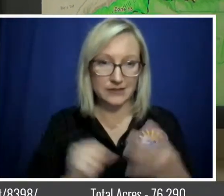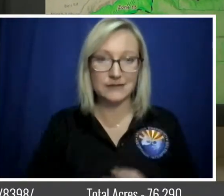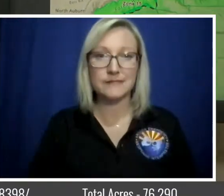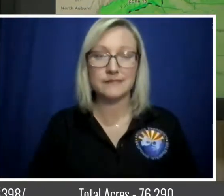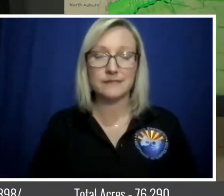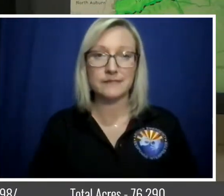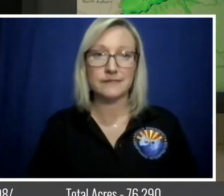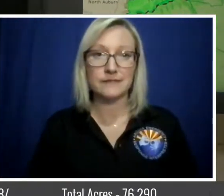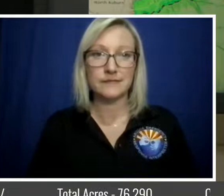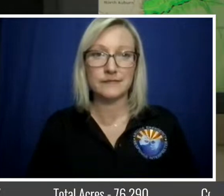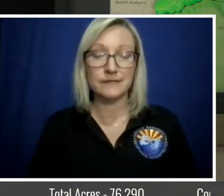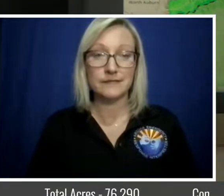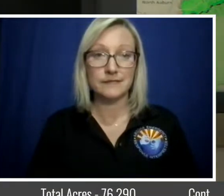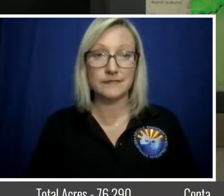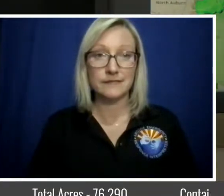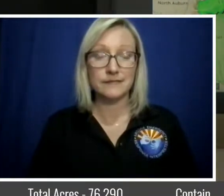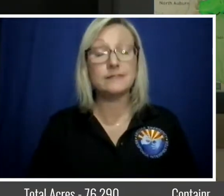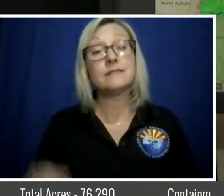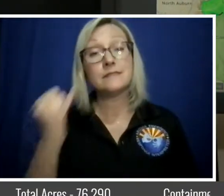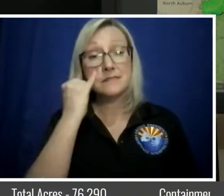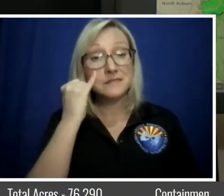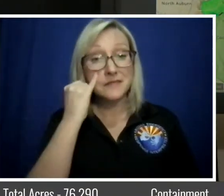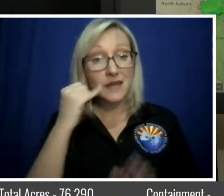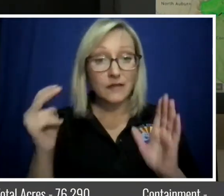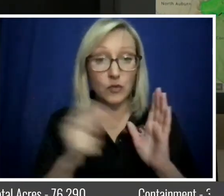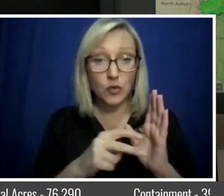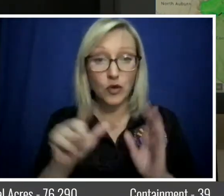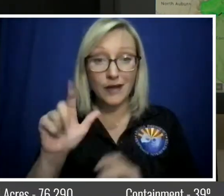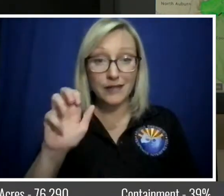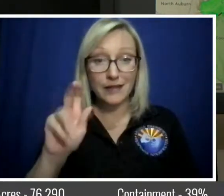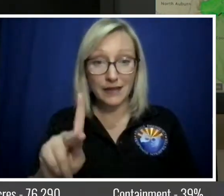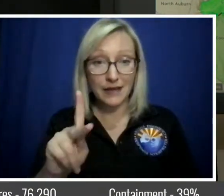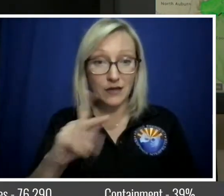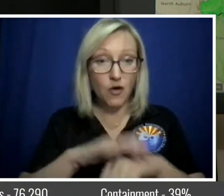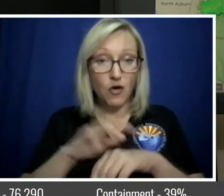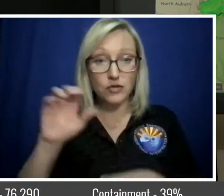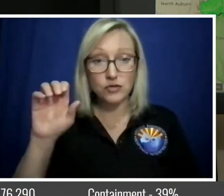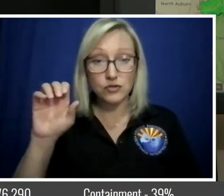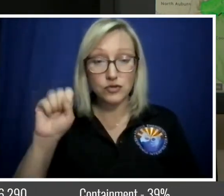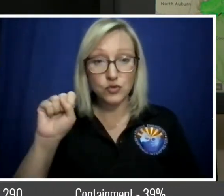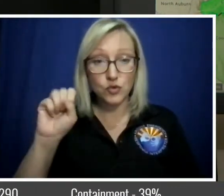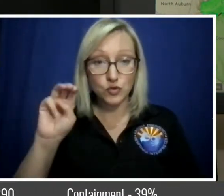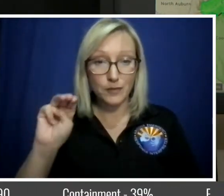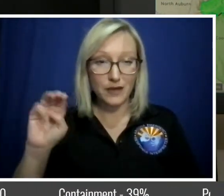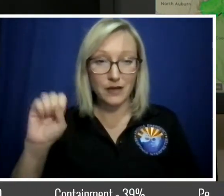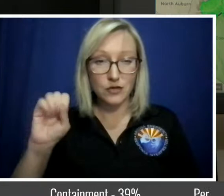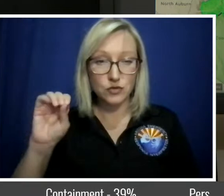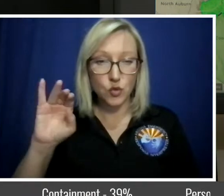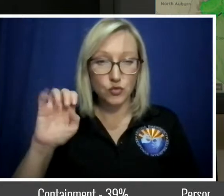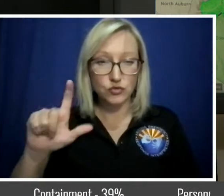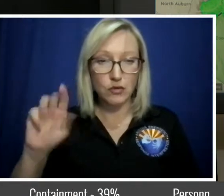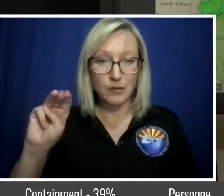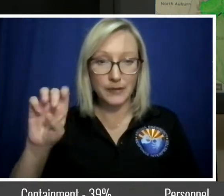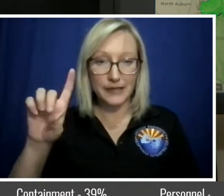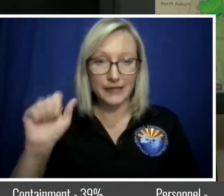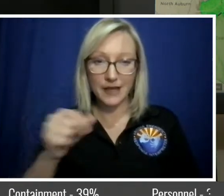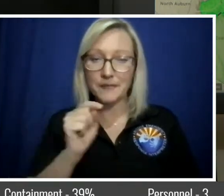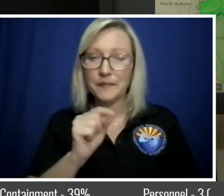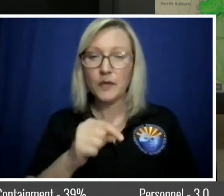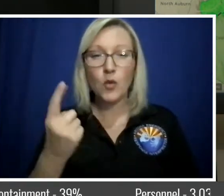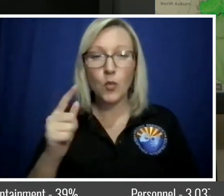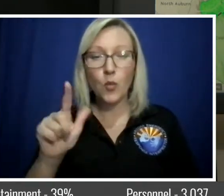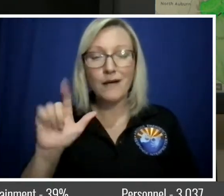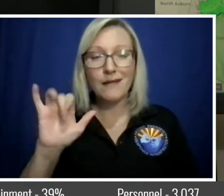Again, if you refer to the link in our social media posts, you can get some information. There's one link in there called